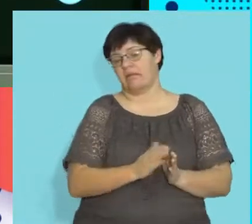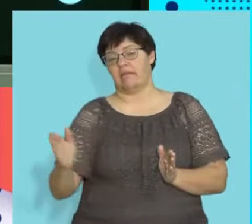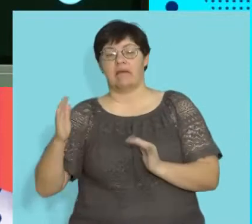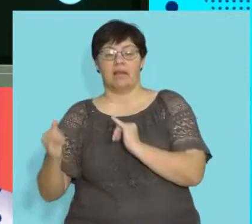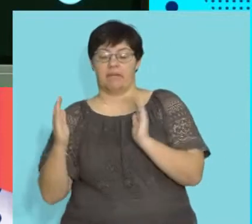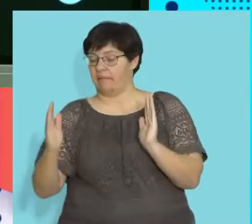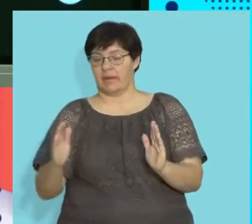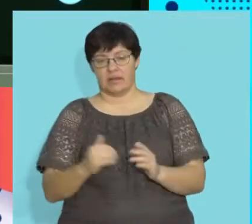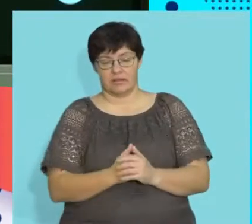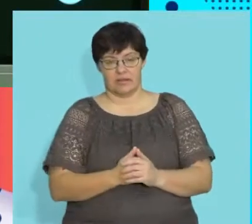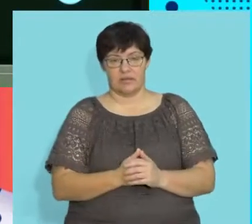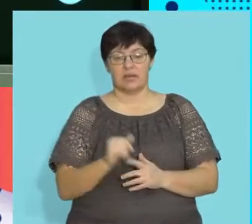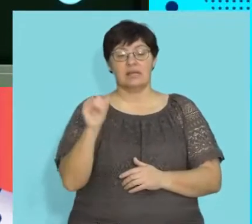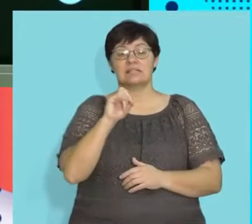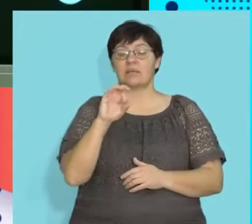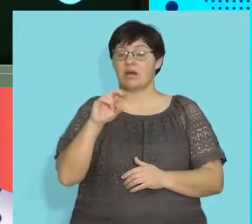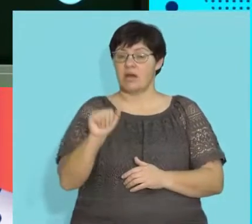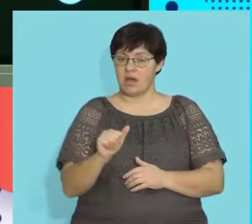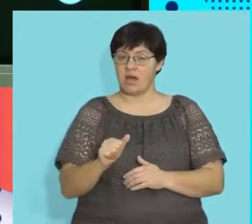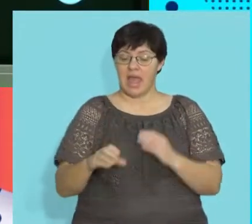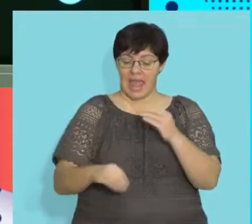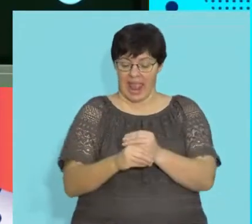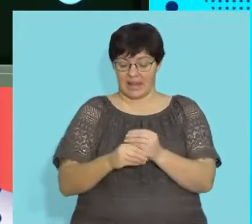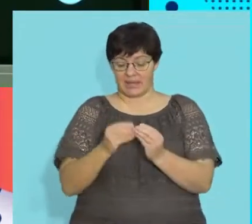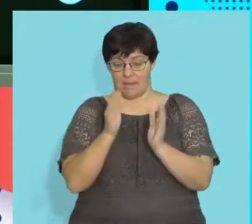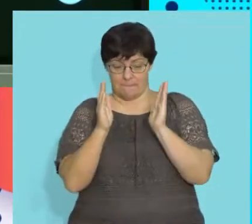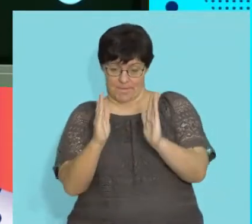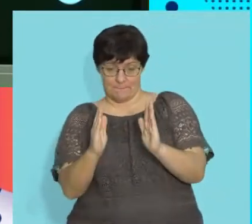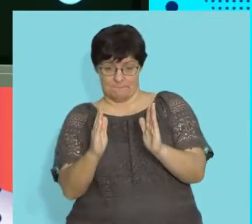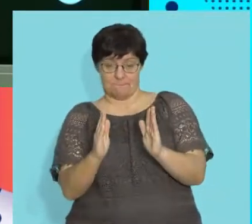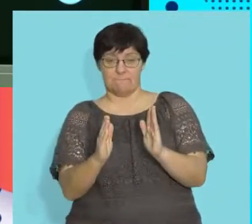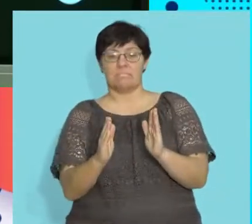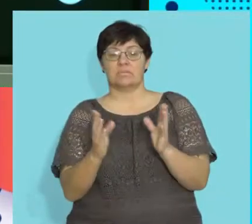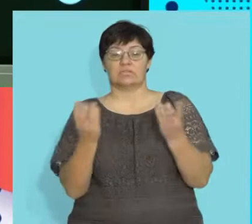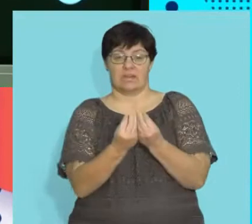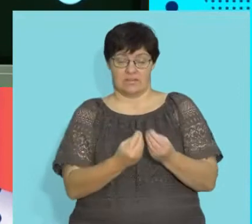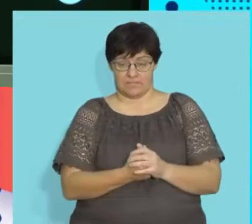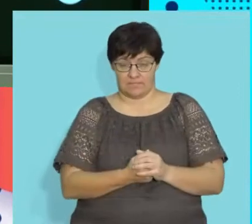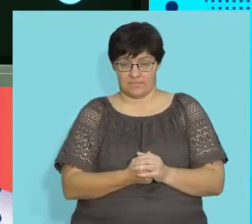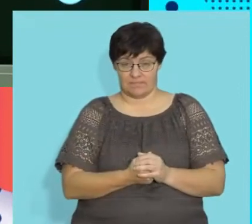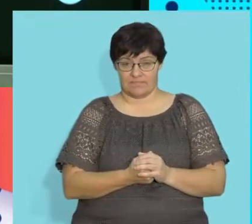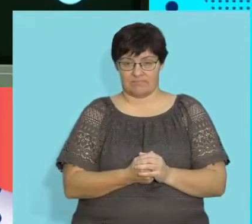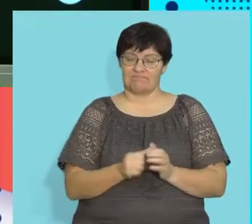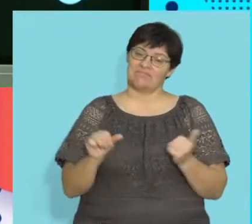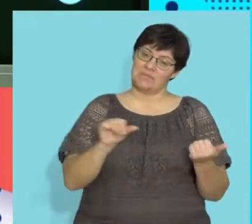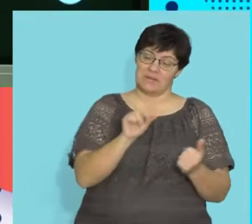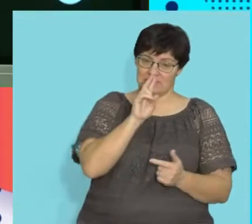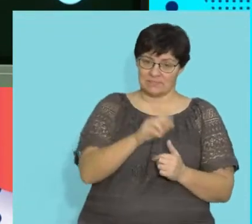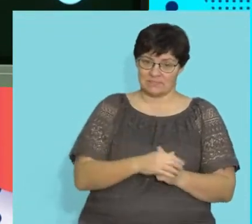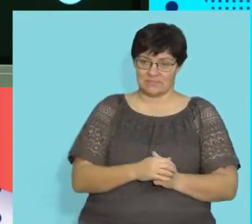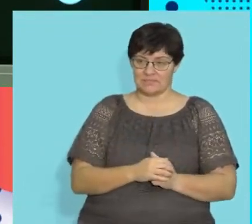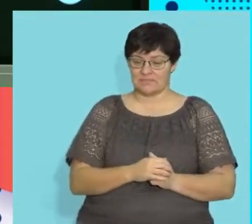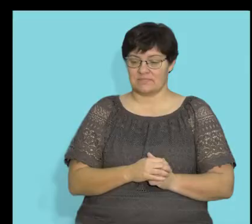to term 11. Sigma allows us to add a portion of the sequence together. Let's go back to the